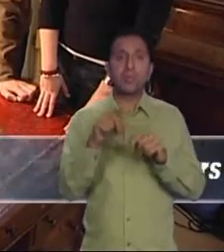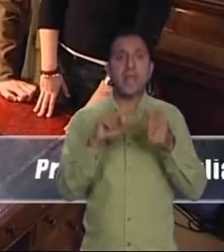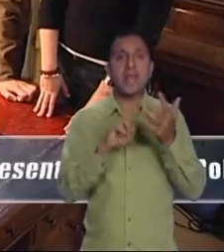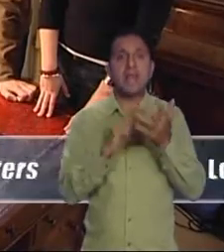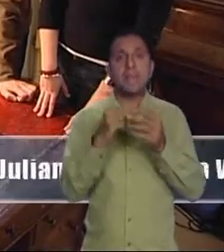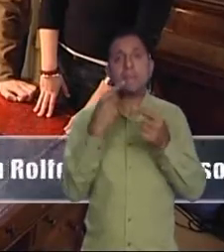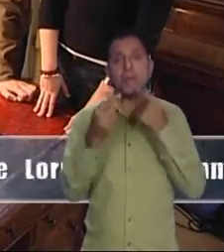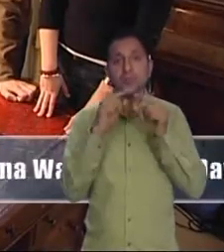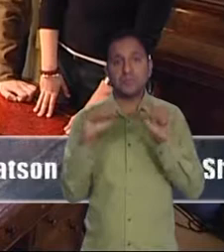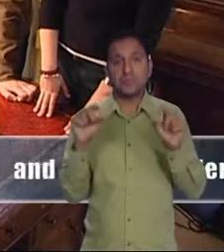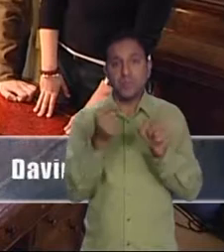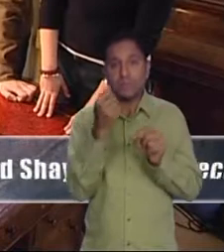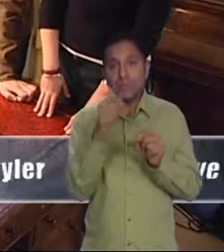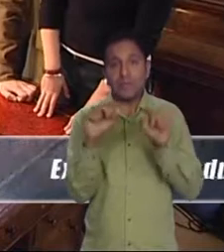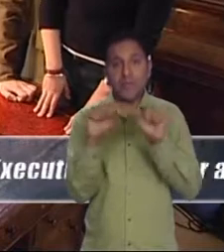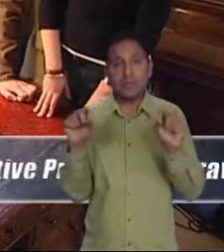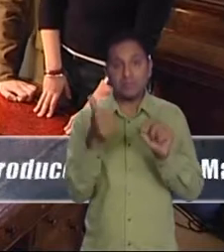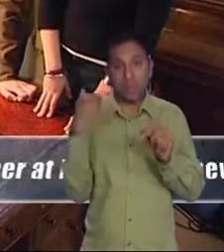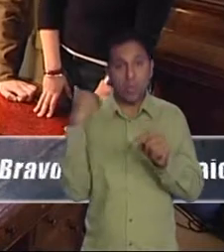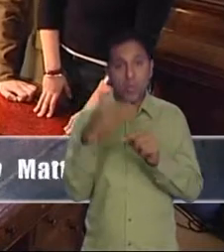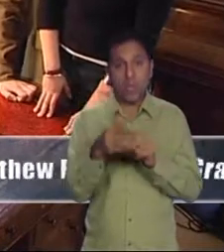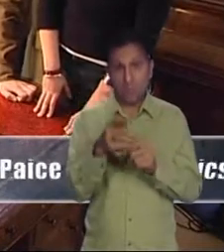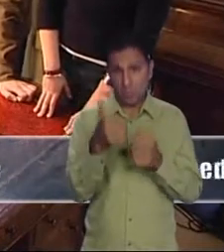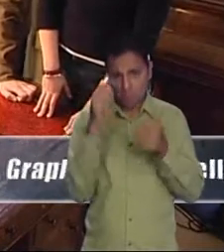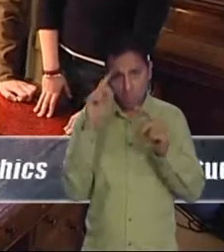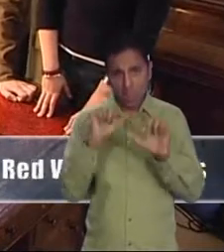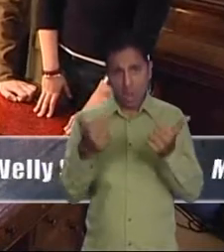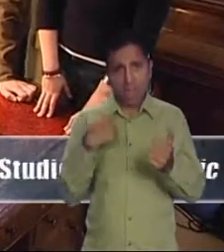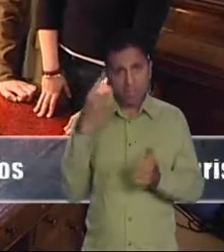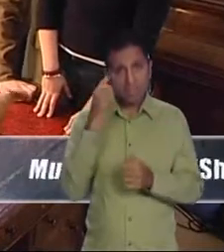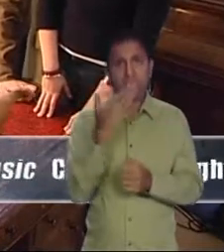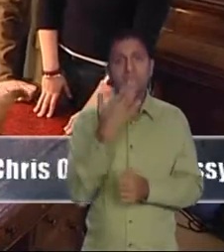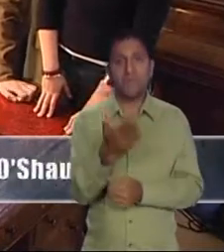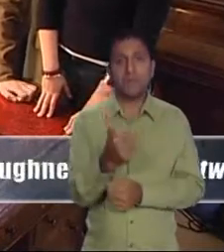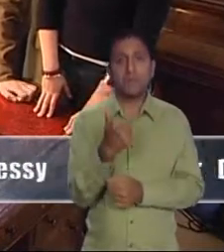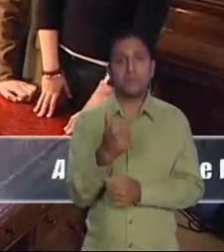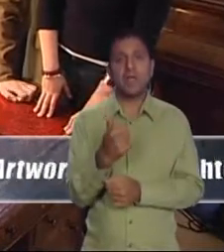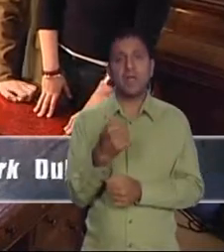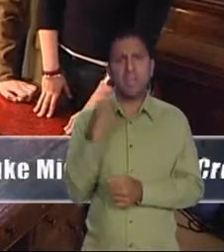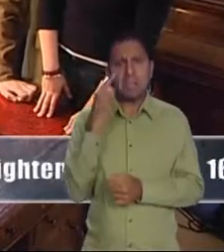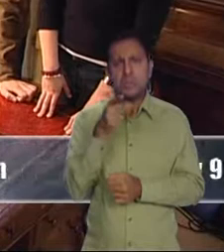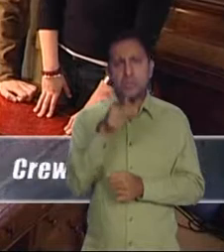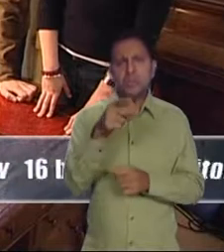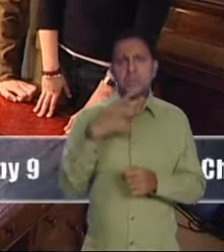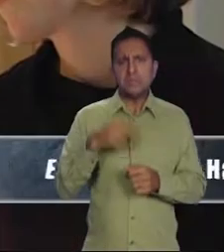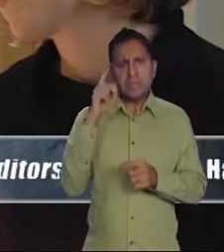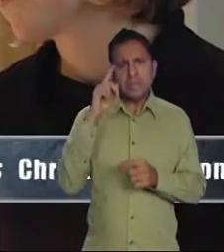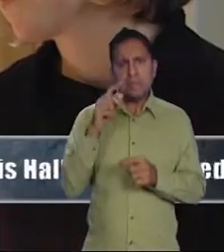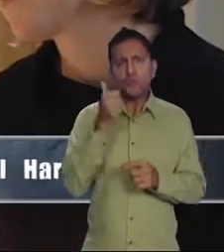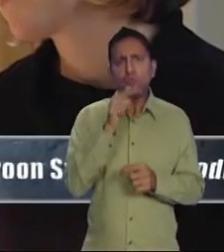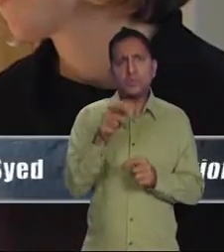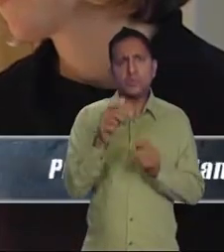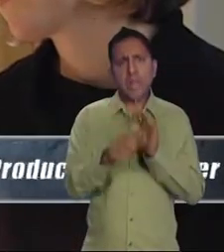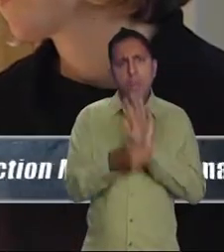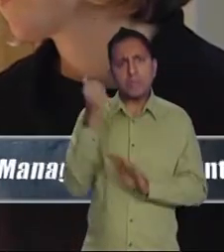in all, I think you've done very well. Thank you very much. Thank you. And not just in case of, okay, you've used some logical skills, but you've also used some persistence,